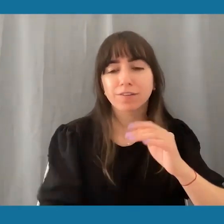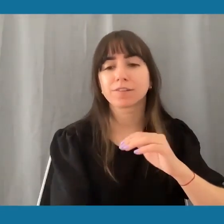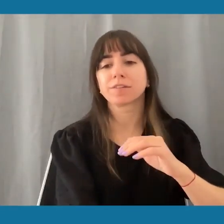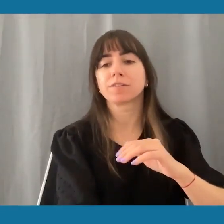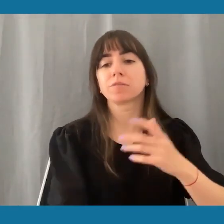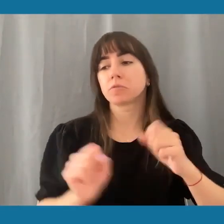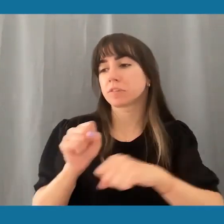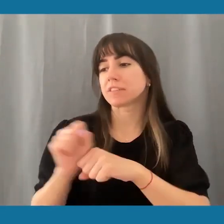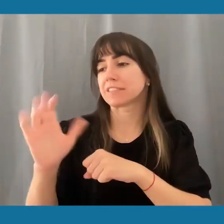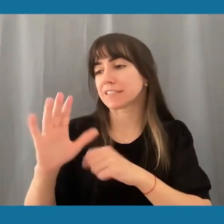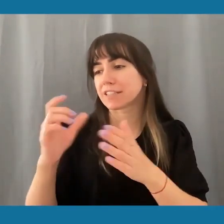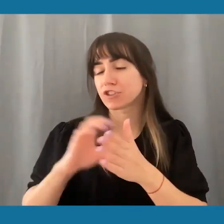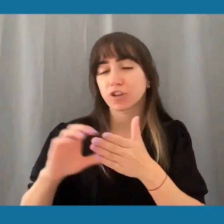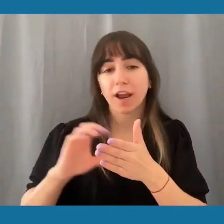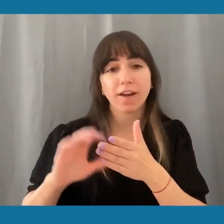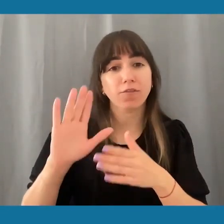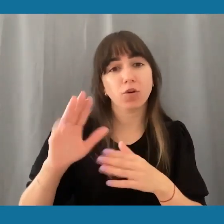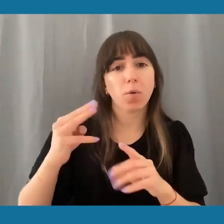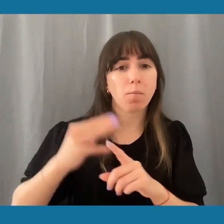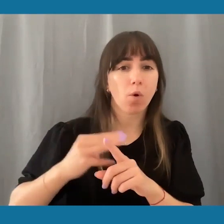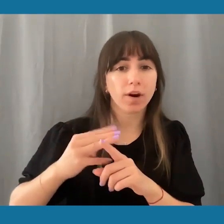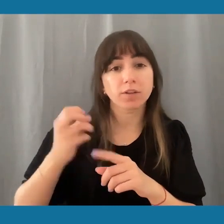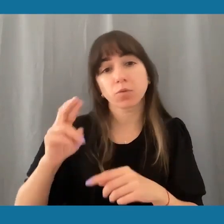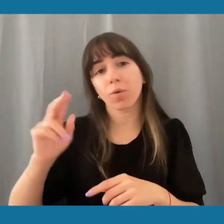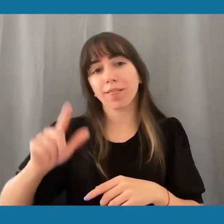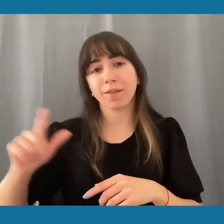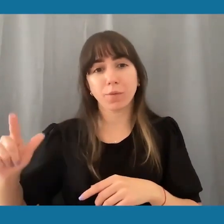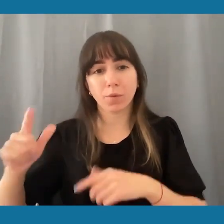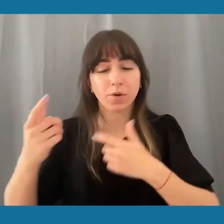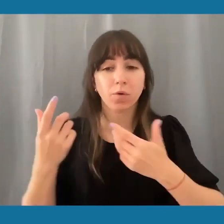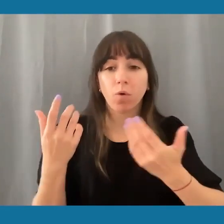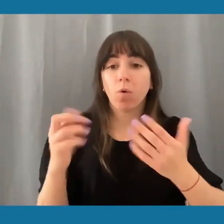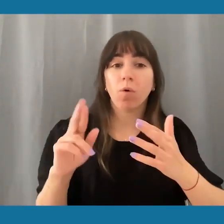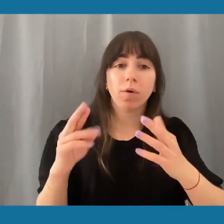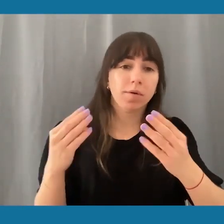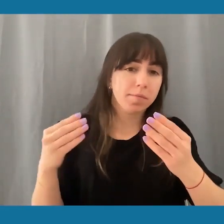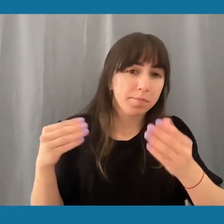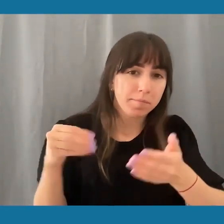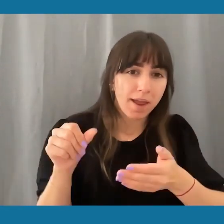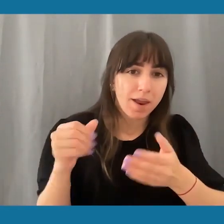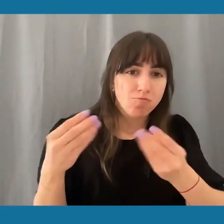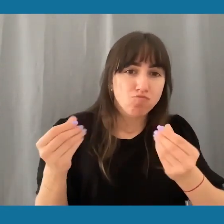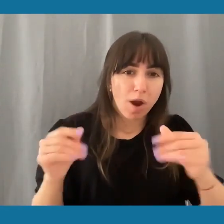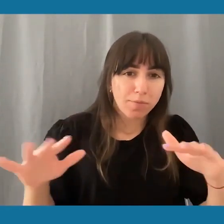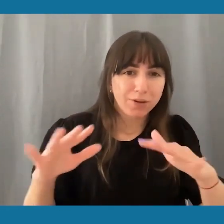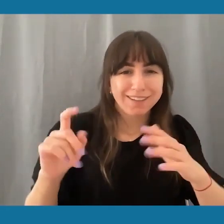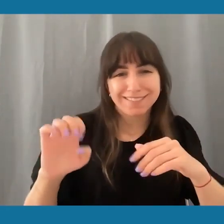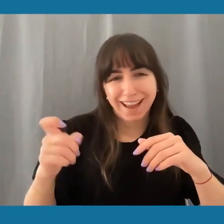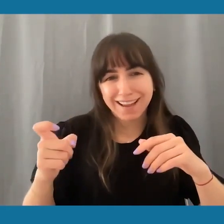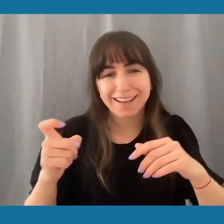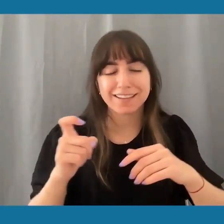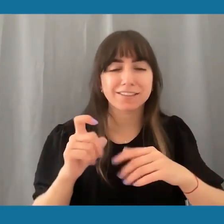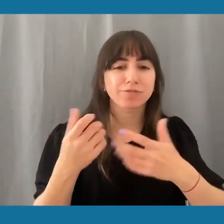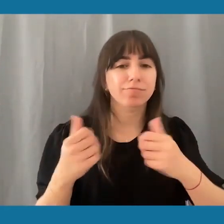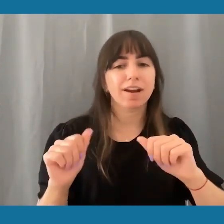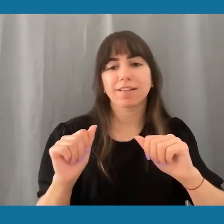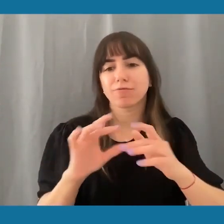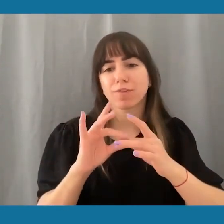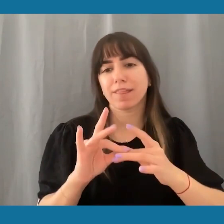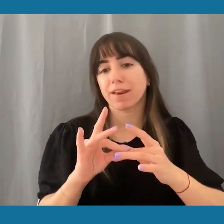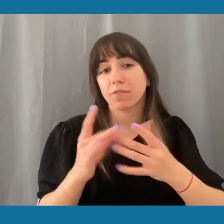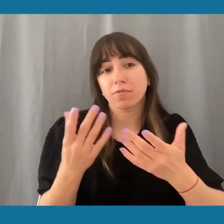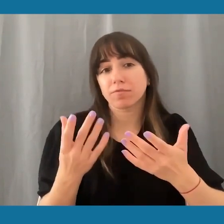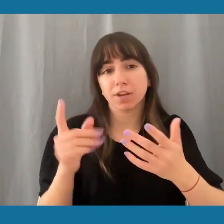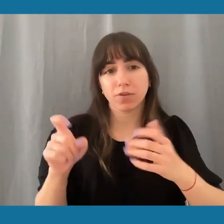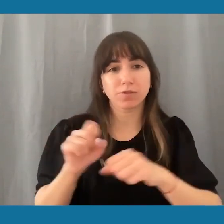housing-related expenses, or anywhere else that you need to send a check in. But just be mindful that it does take time to get there. Things to